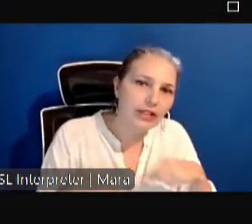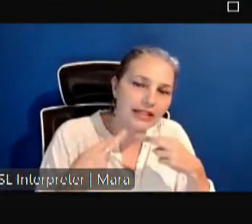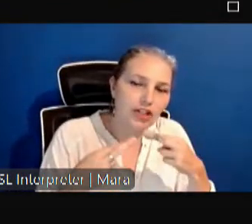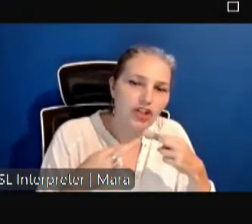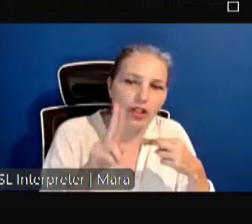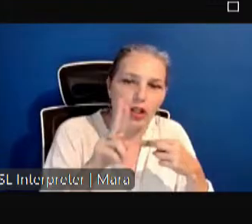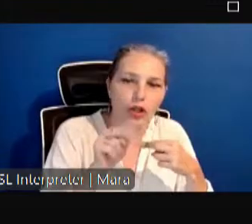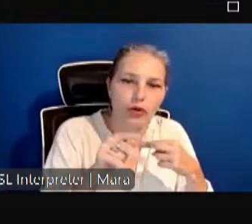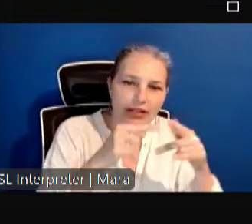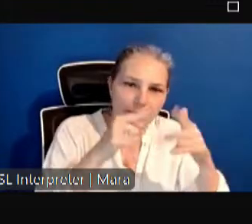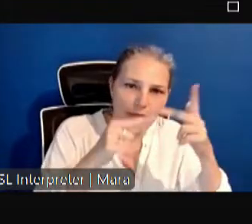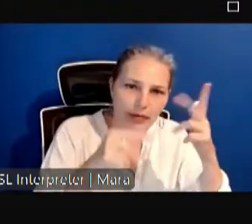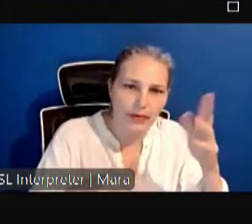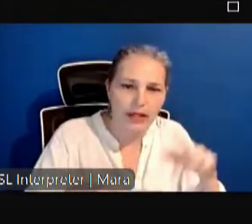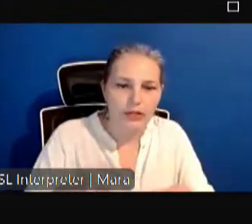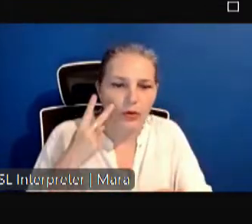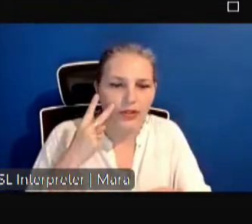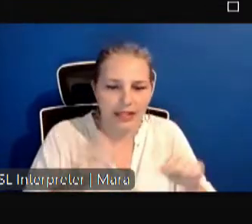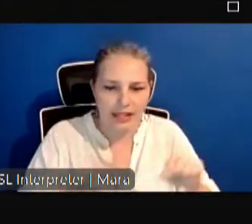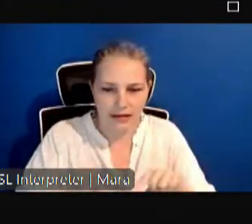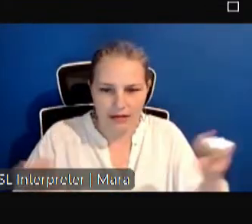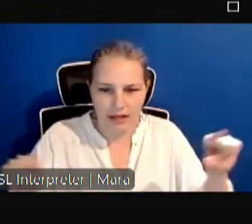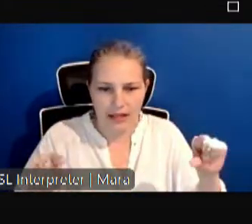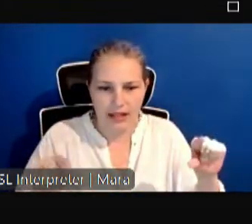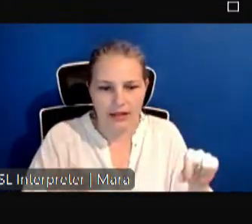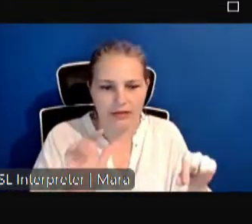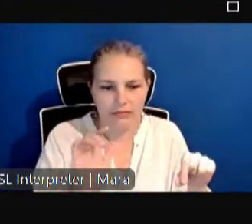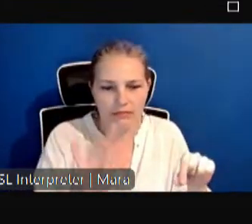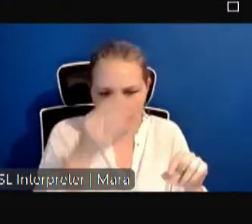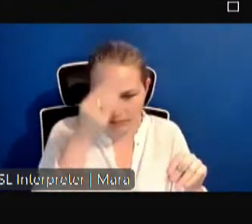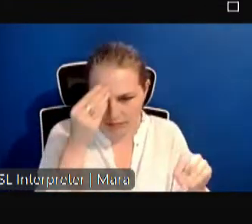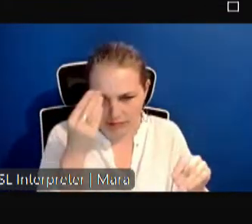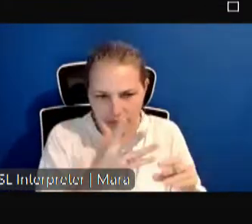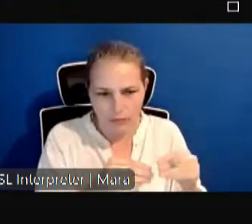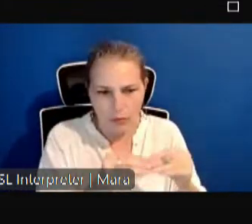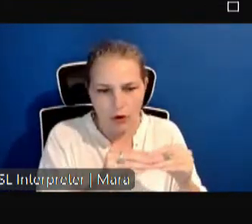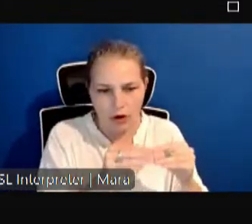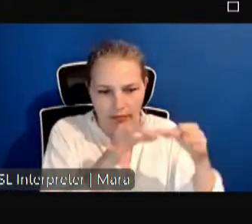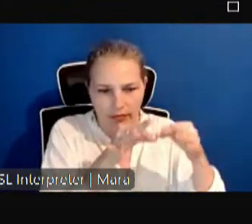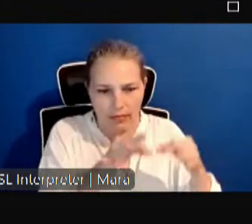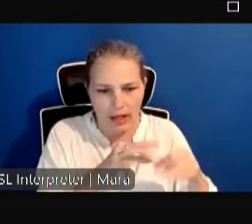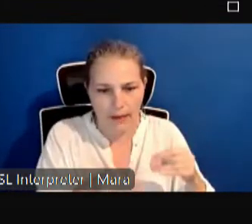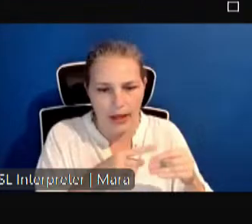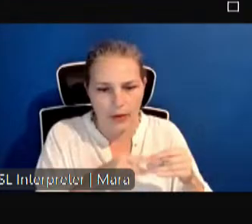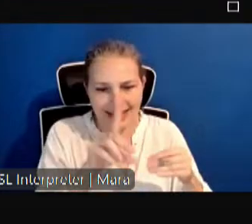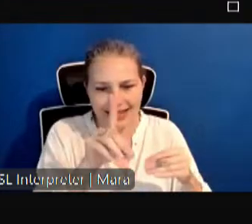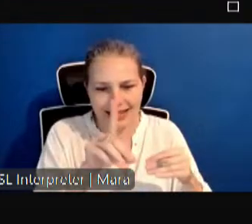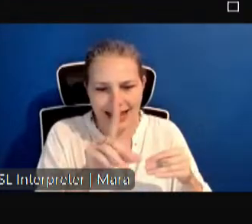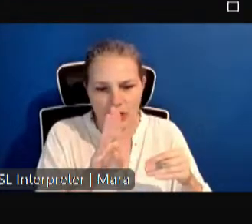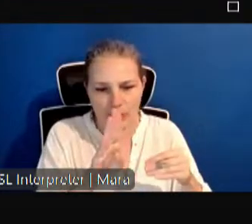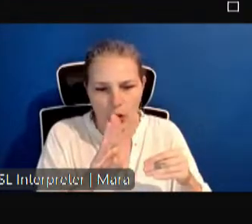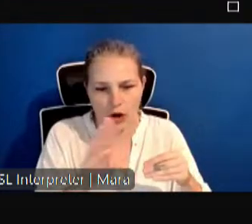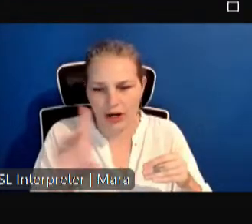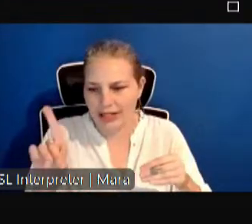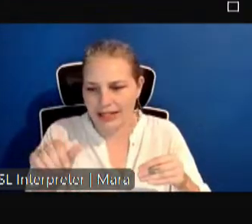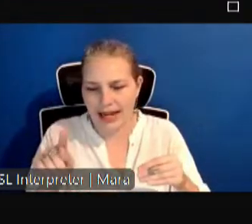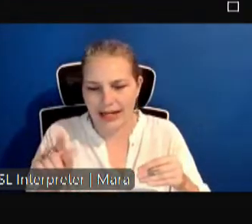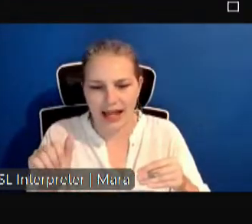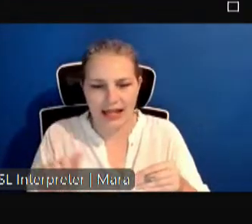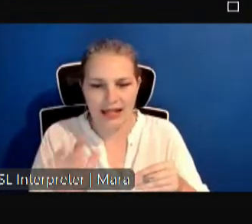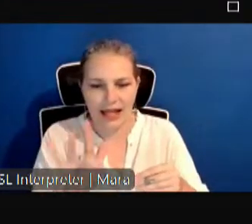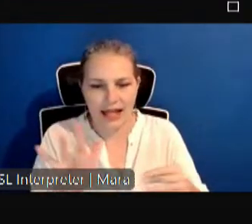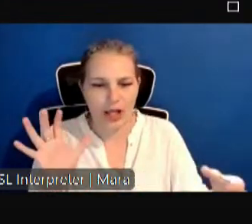can see it here at the bottom of the screen that provides more information about the data presented on the dashboard. And so again, that's linked on the dashboard